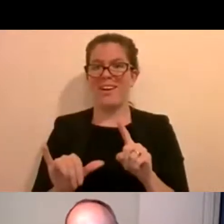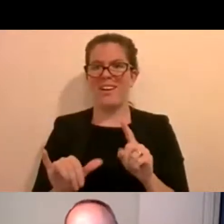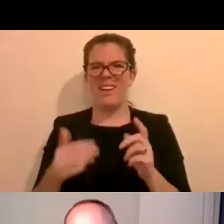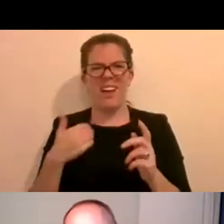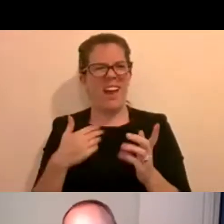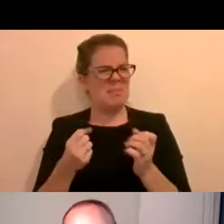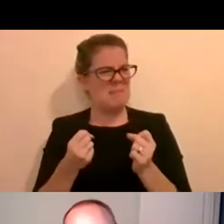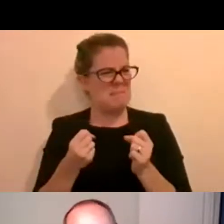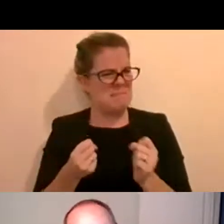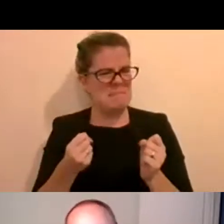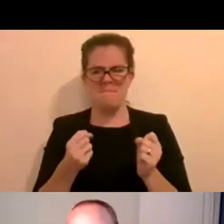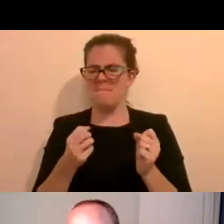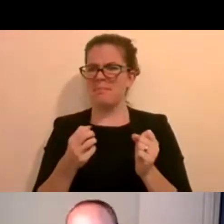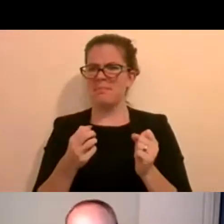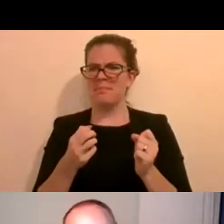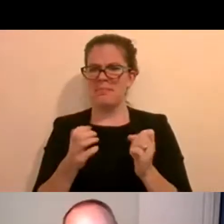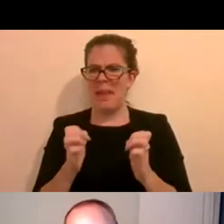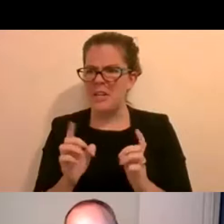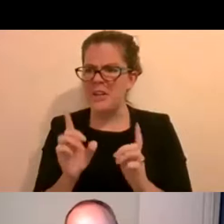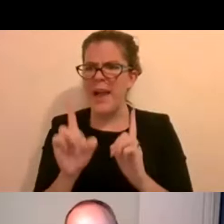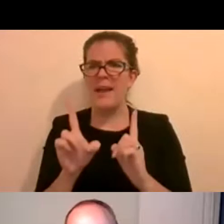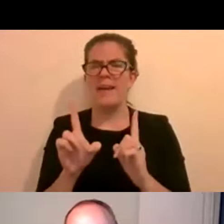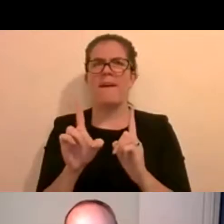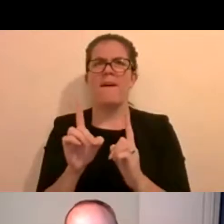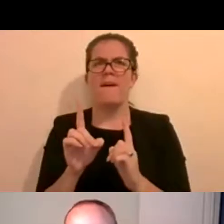vibrant, well-educated, confident